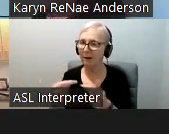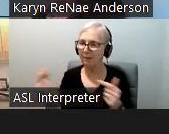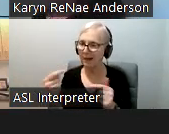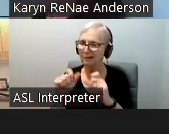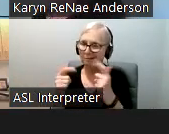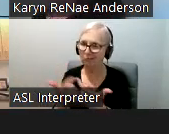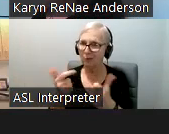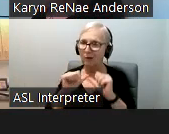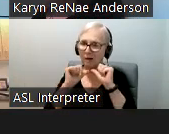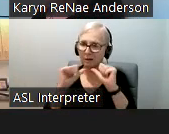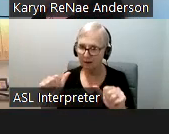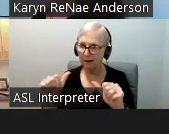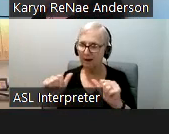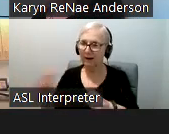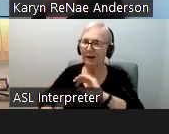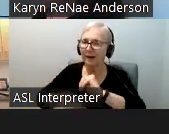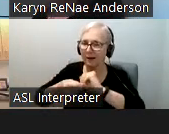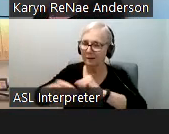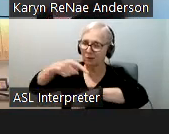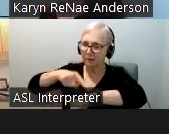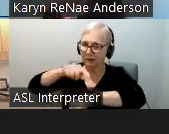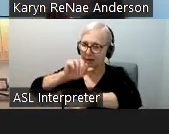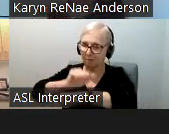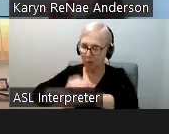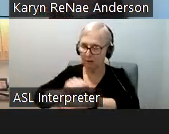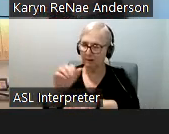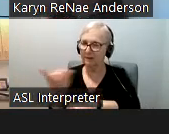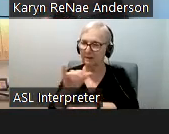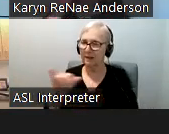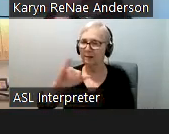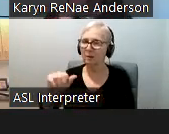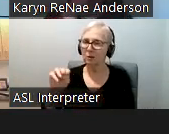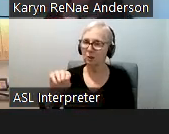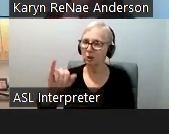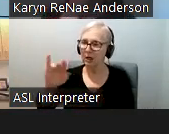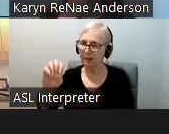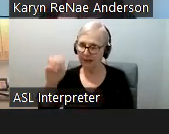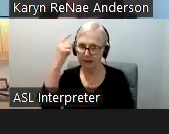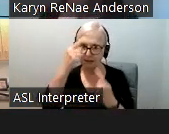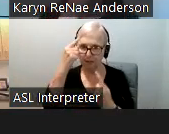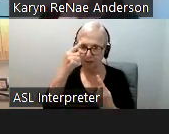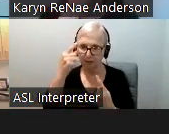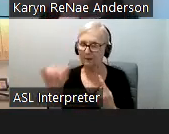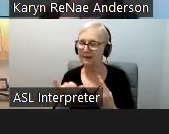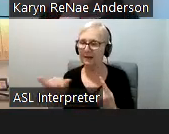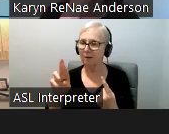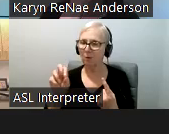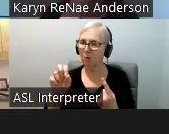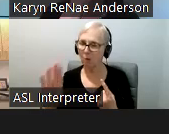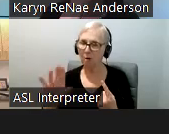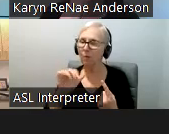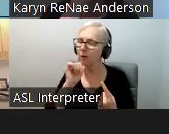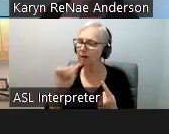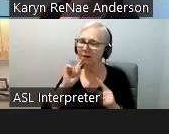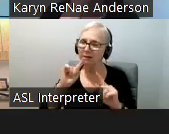already denied extra time for the work we wanted to do. And I see that Jamie, you know, has some thoughts around that, and same with Rob. So we don't have to have an answer today,